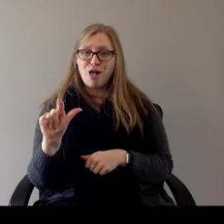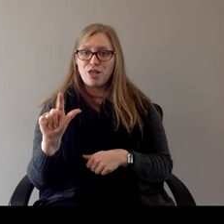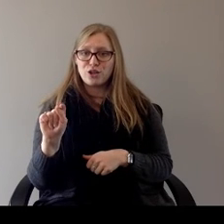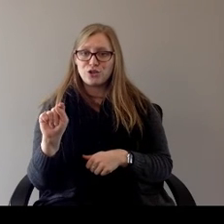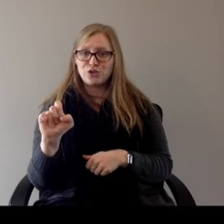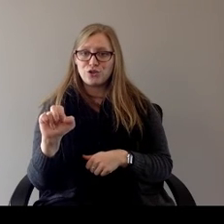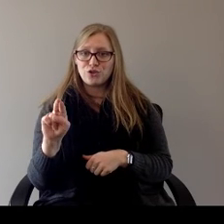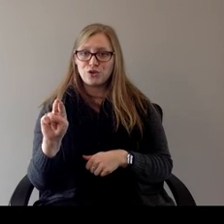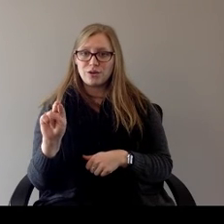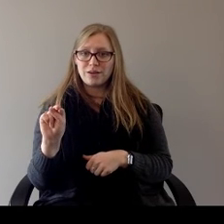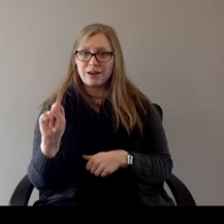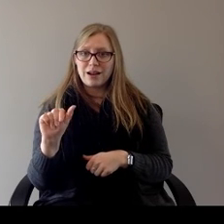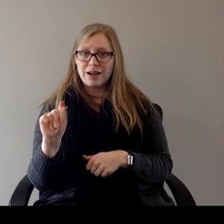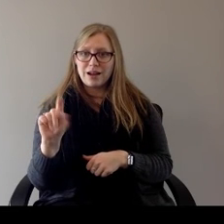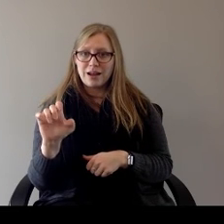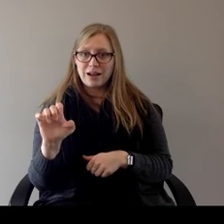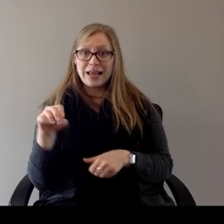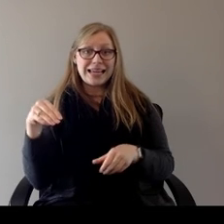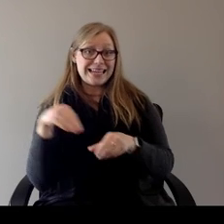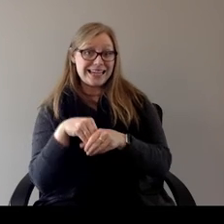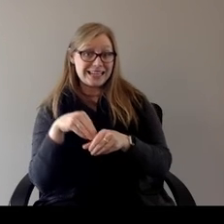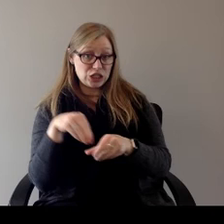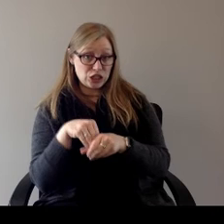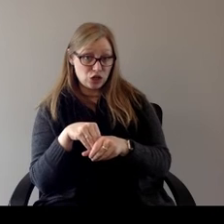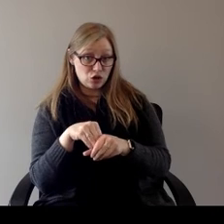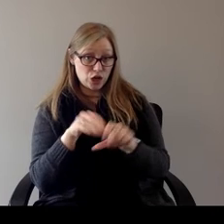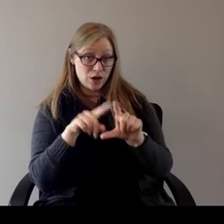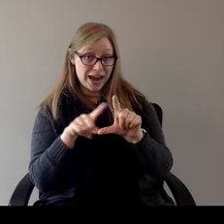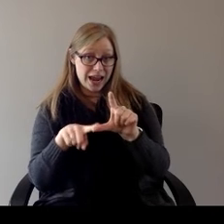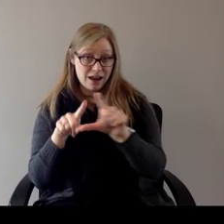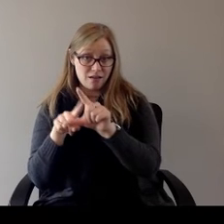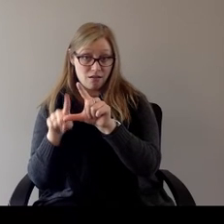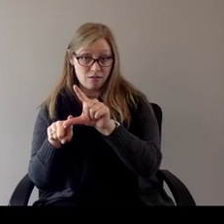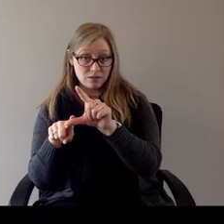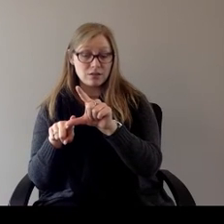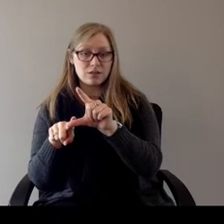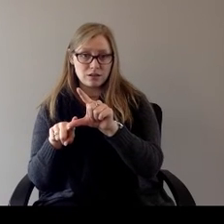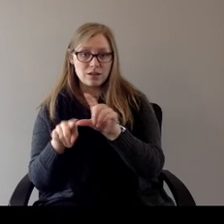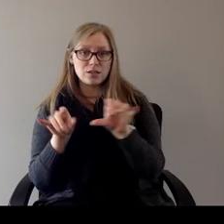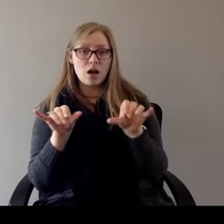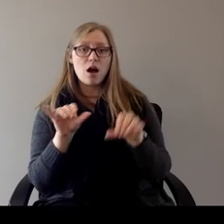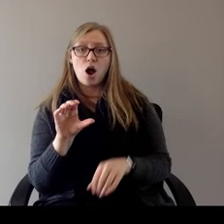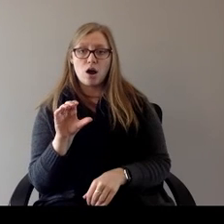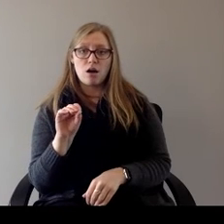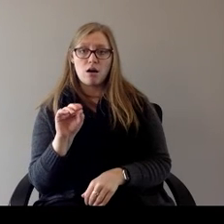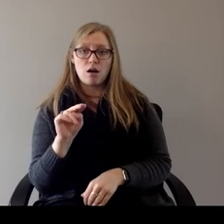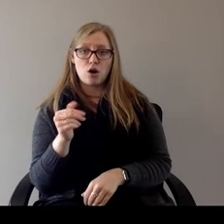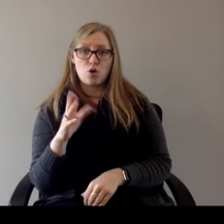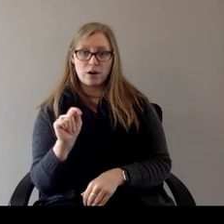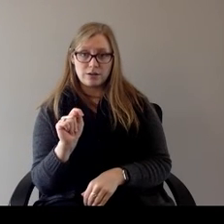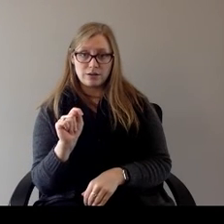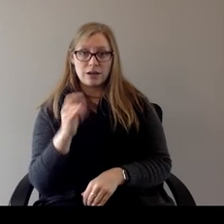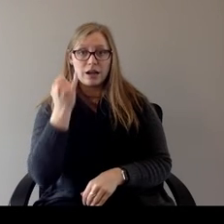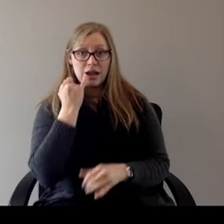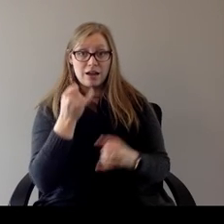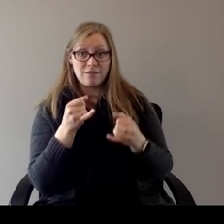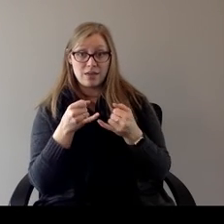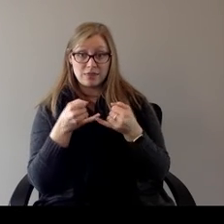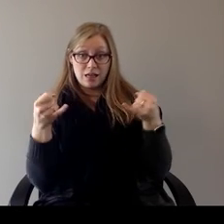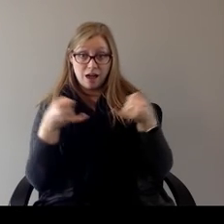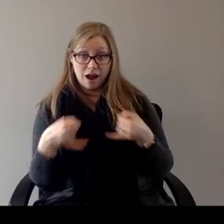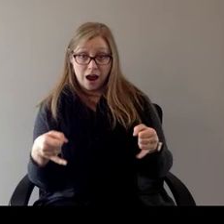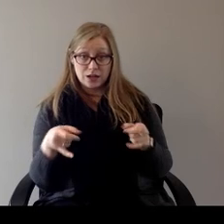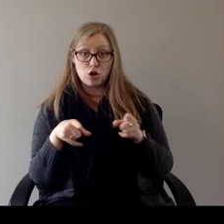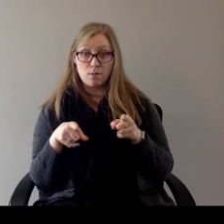interior angles are congruent if the lines are parallel, which we know they are parallel.